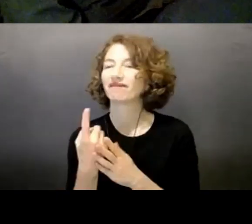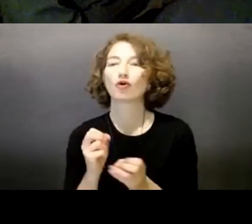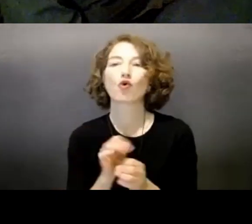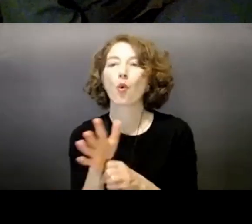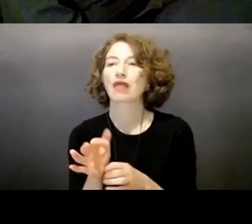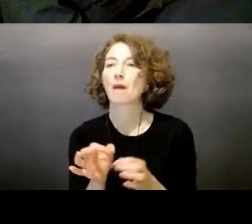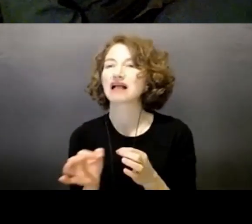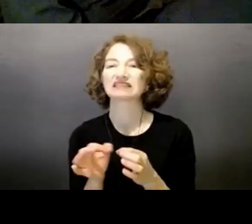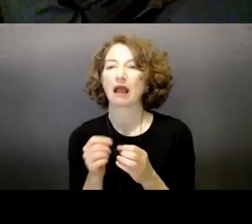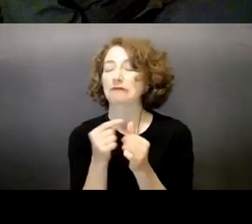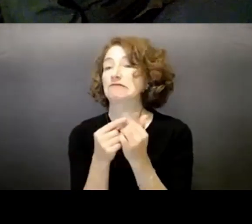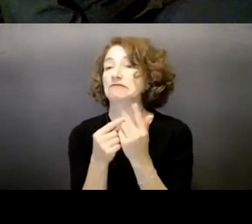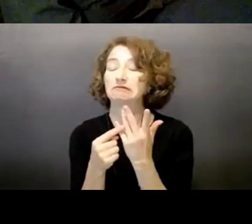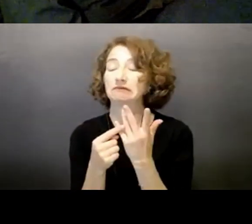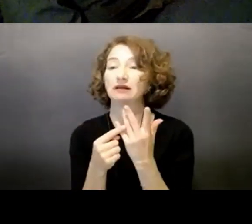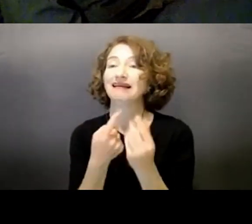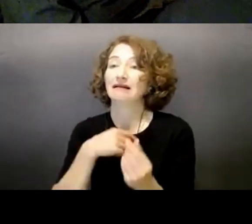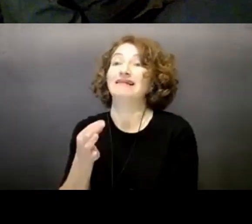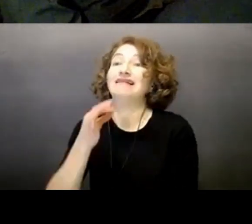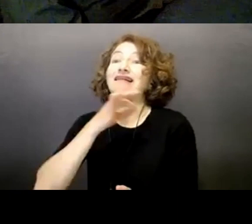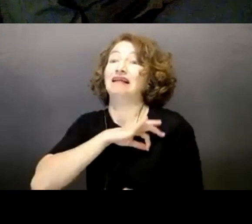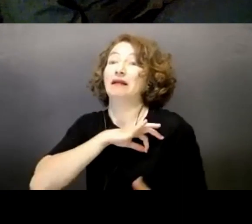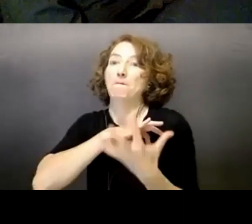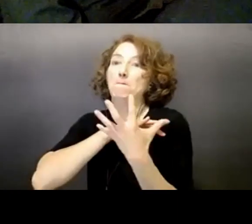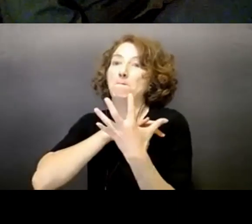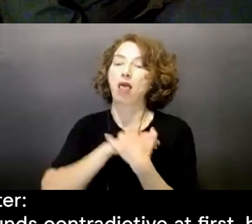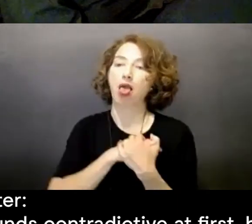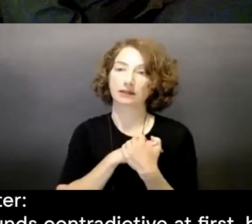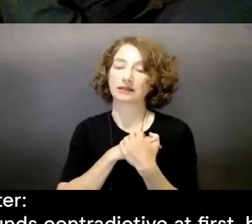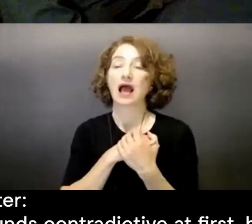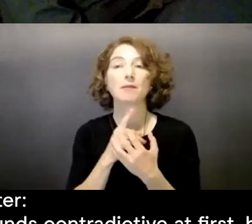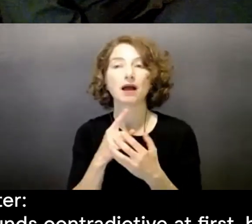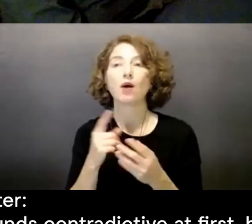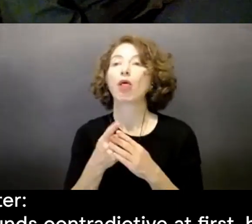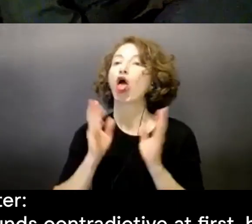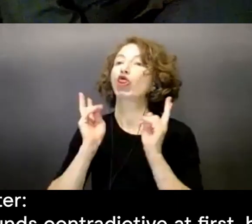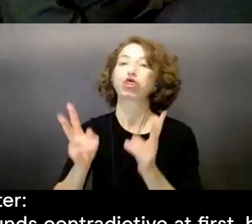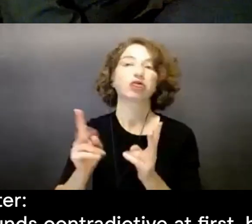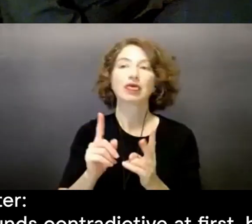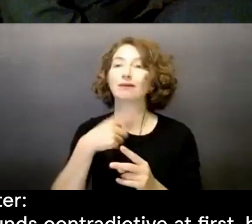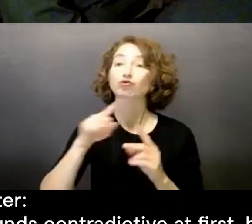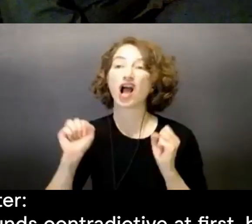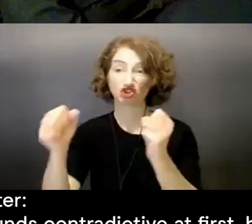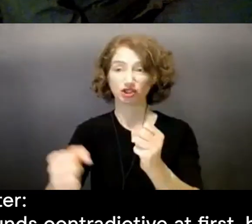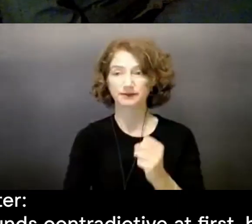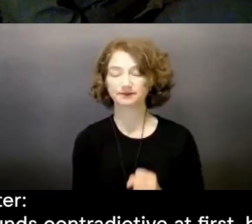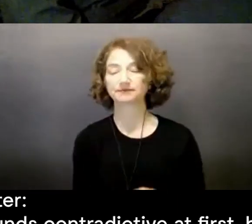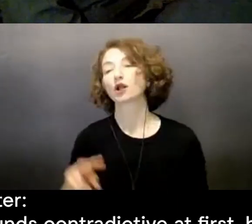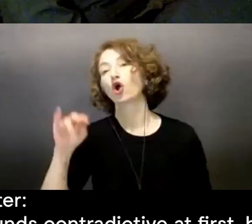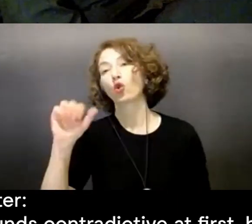work to be done to hold on to that. And maybe that's something